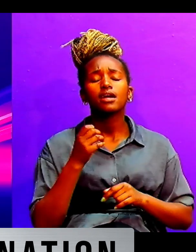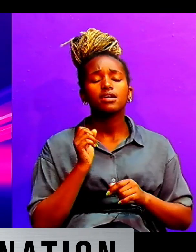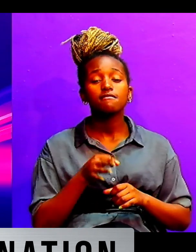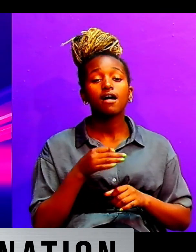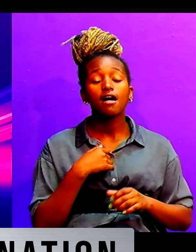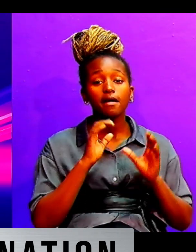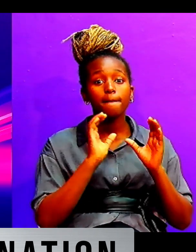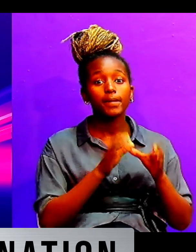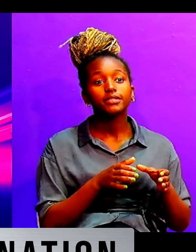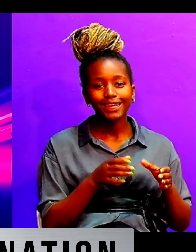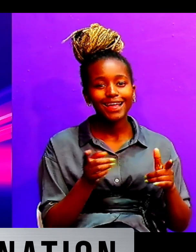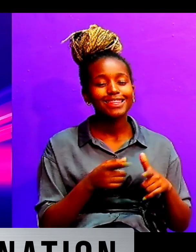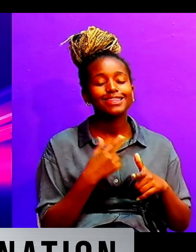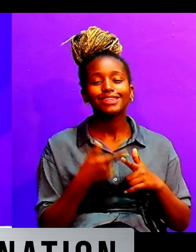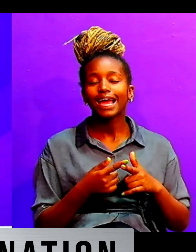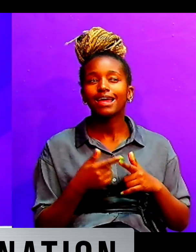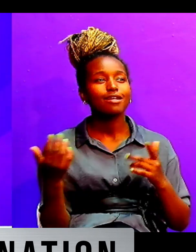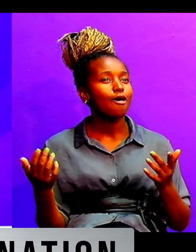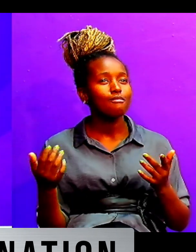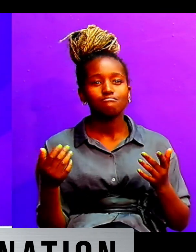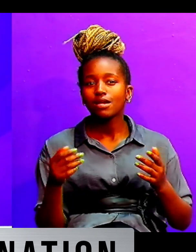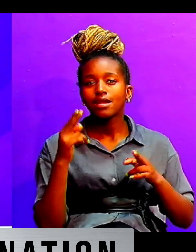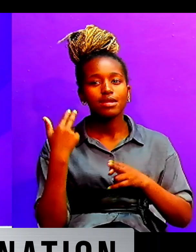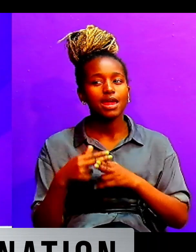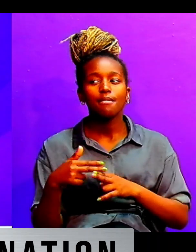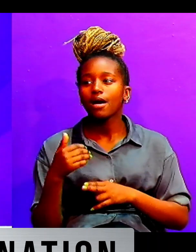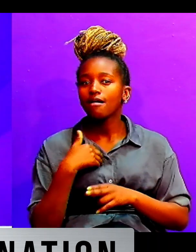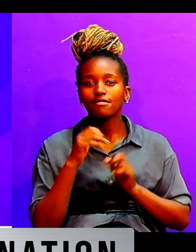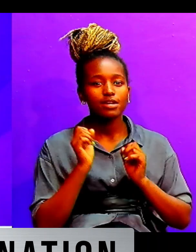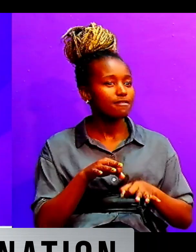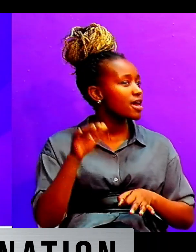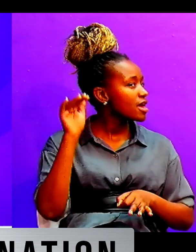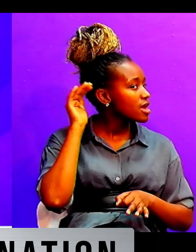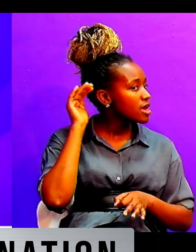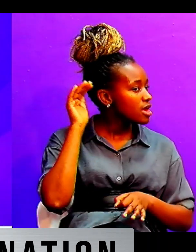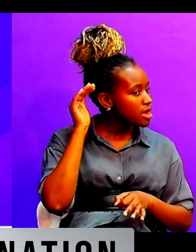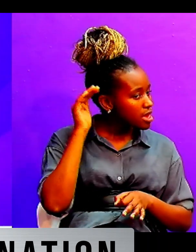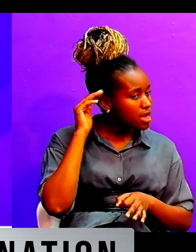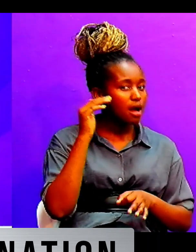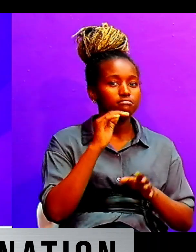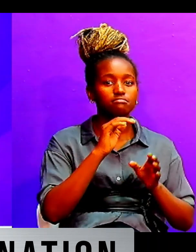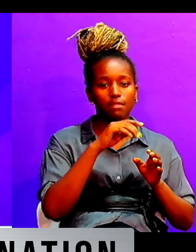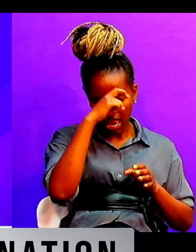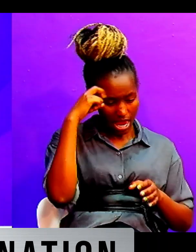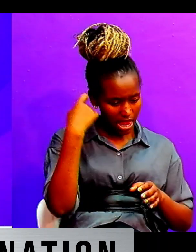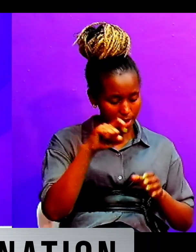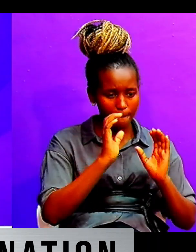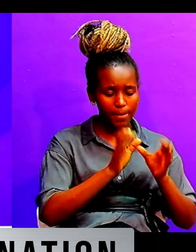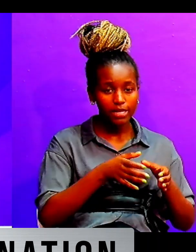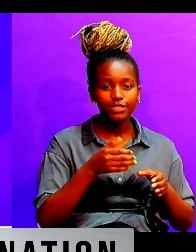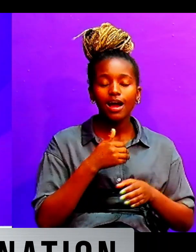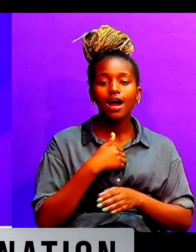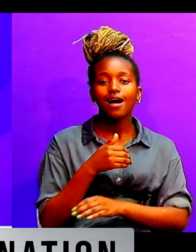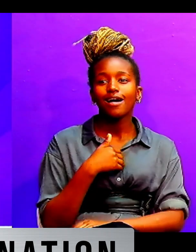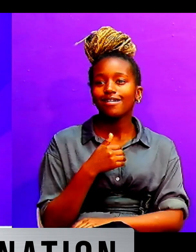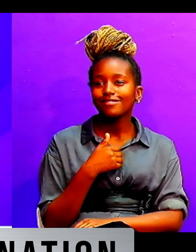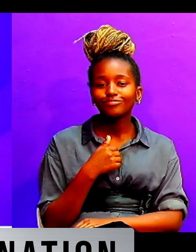Party of Kenya, you are talking of one Madam Professor Julia Ojiambo. You've heard of that name? When you talk of